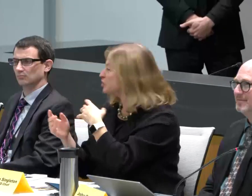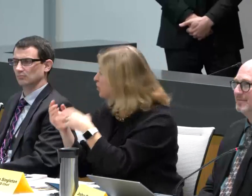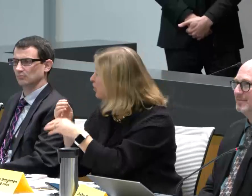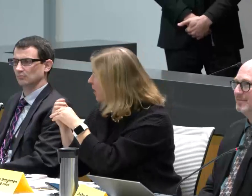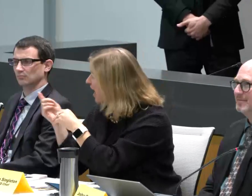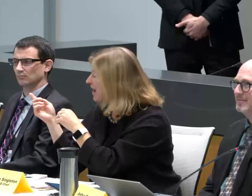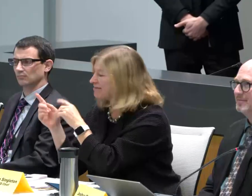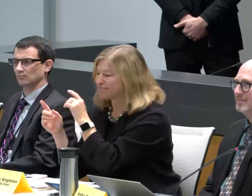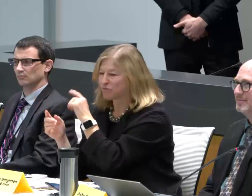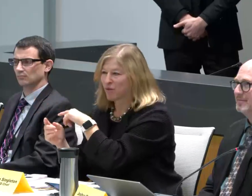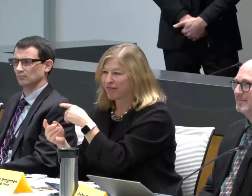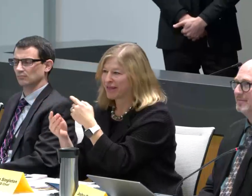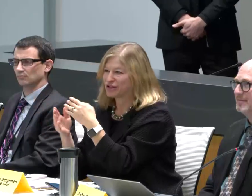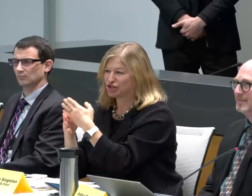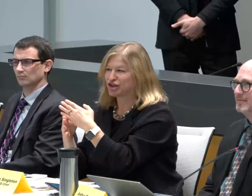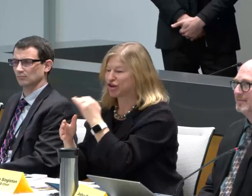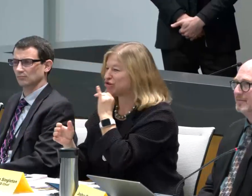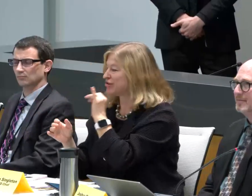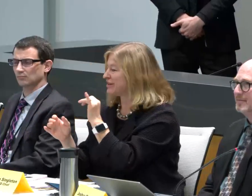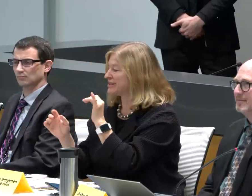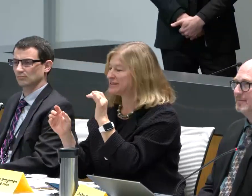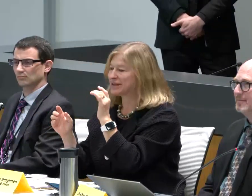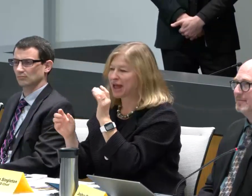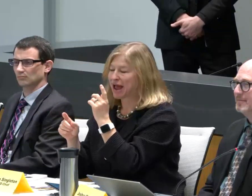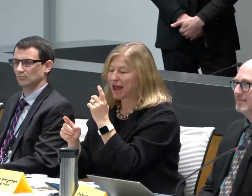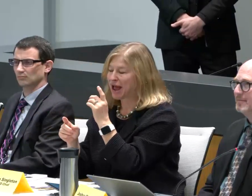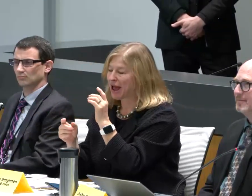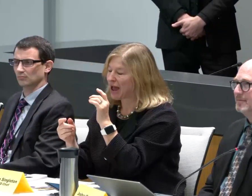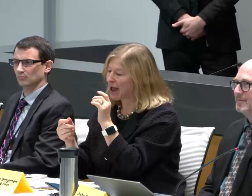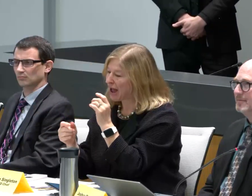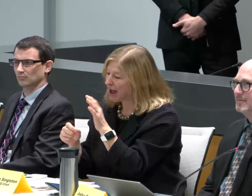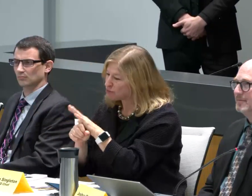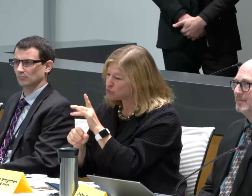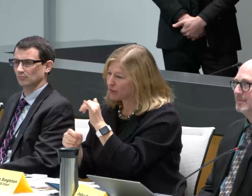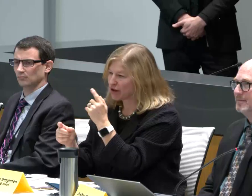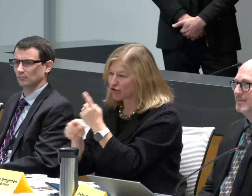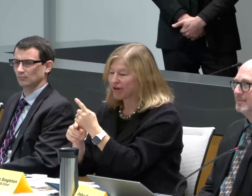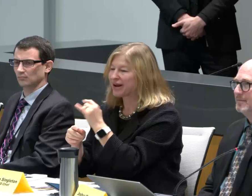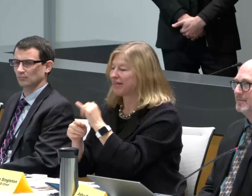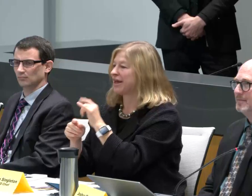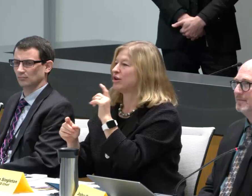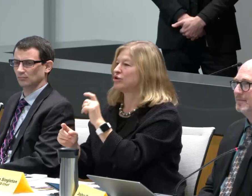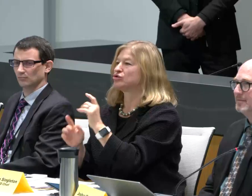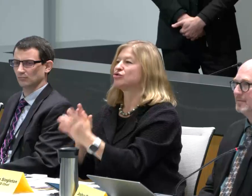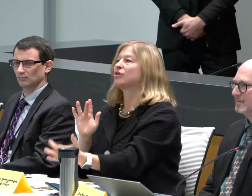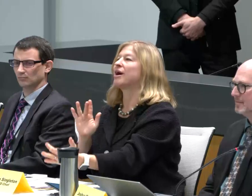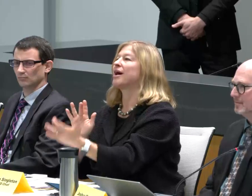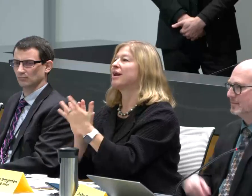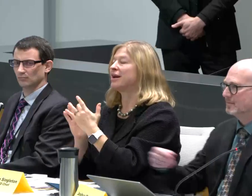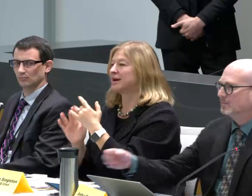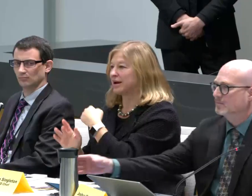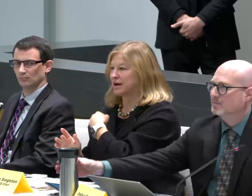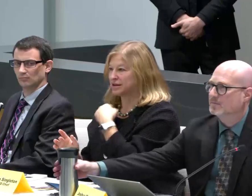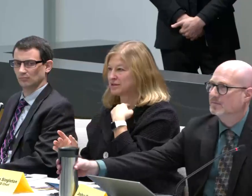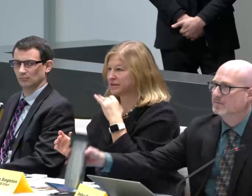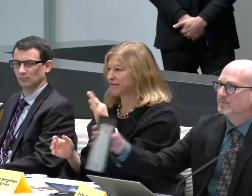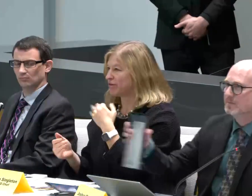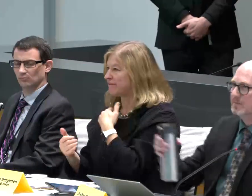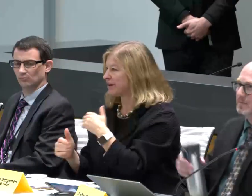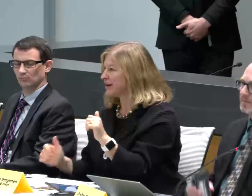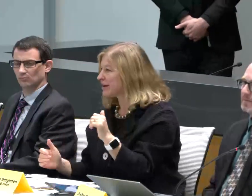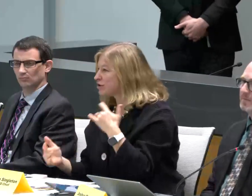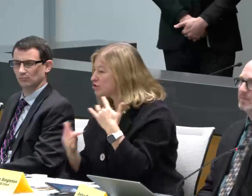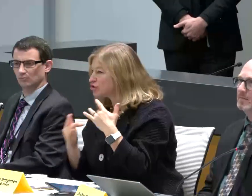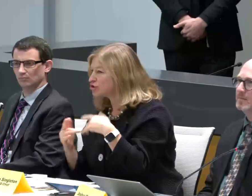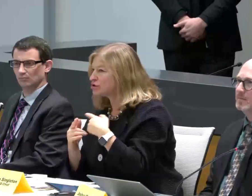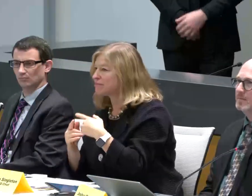Susie? Thank you, Brianne, for that question. I would like to add to Rachel and Bill's comments, absolutely correct, that they